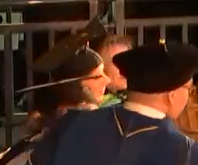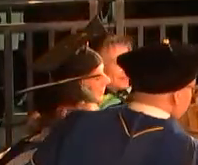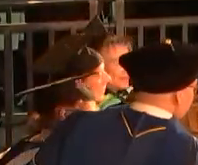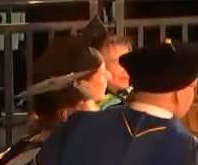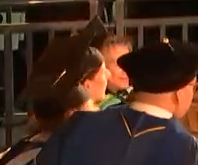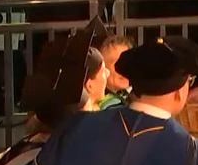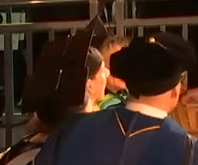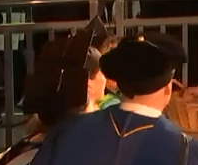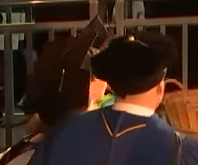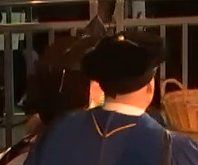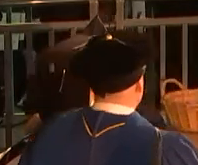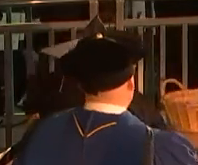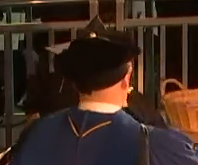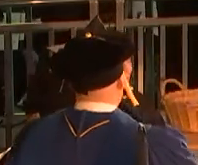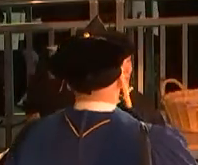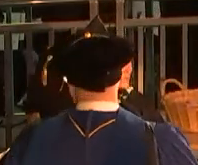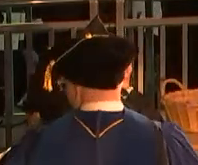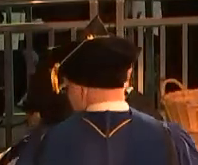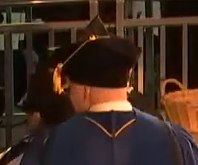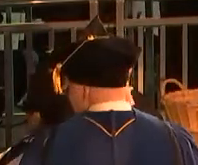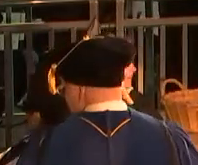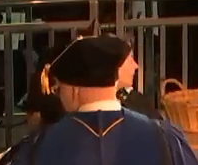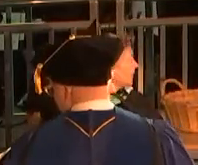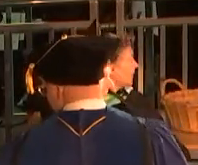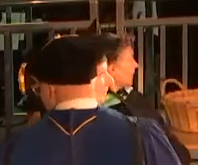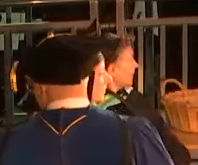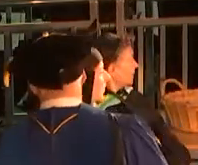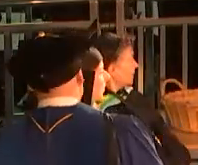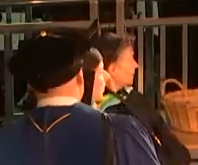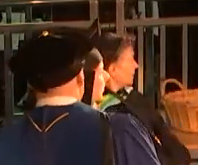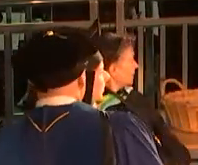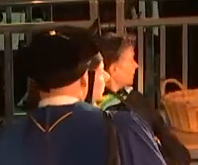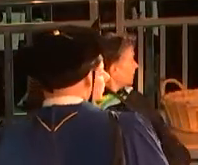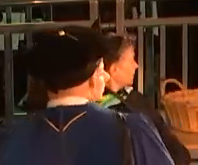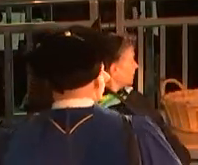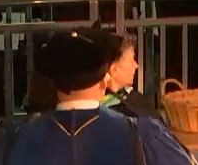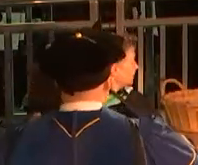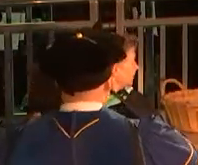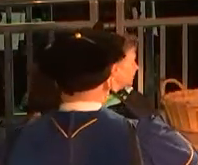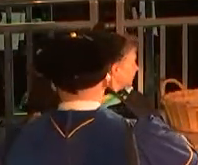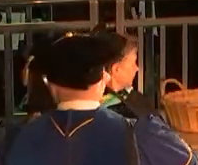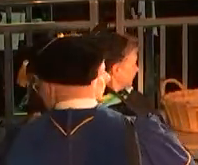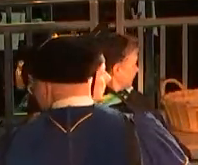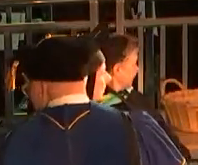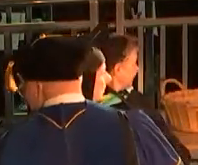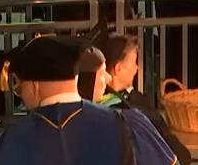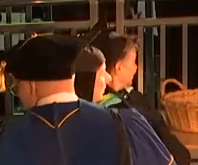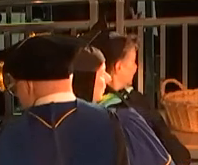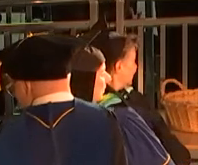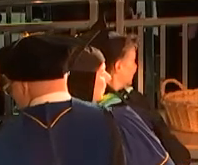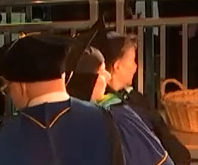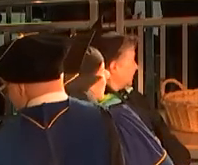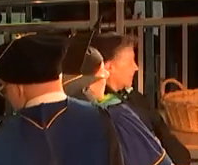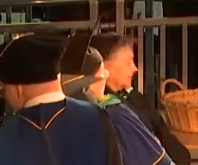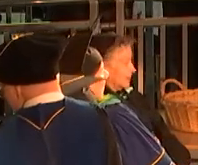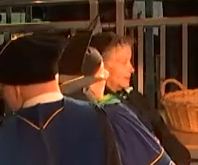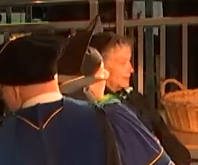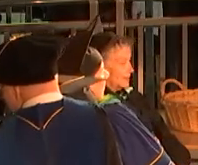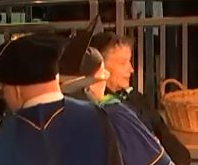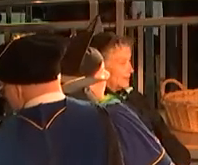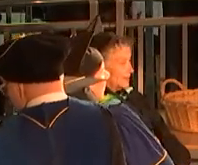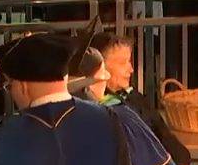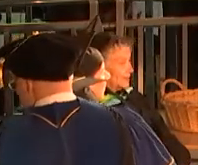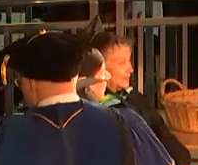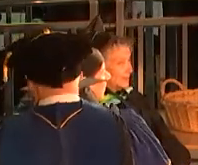Good afternoon. My name is Vinny Reggae, Dean of Business and Experiential Education. It is my pleasure to announce the candidates